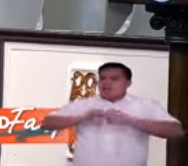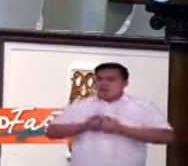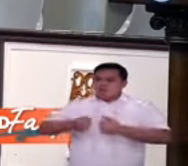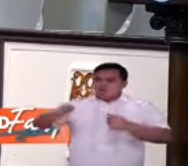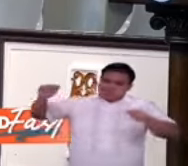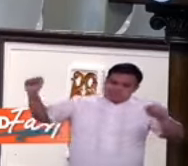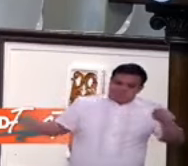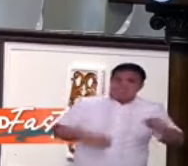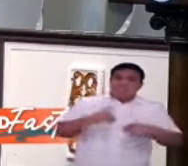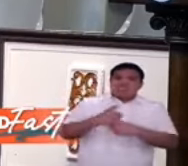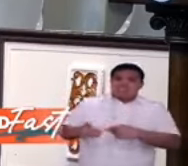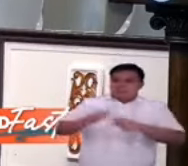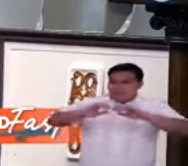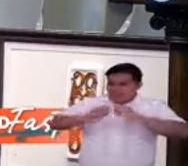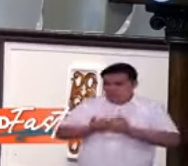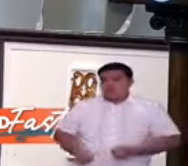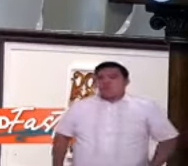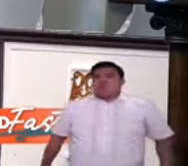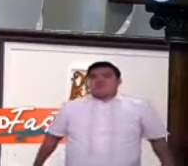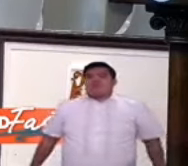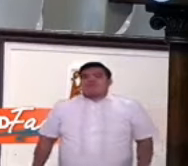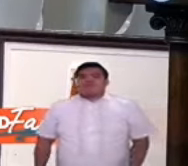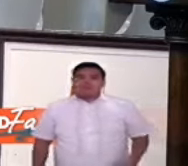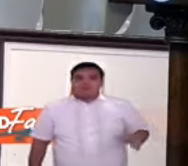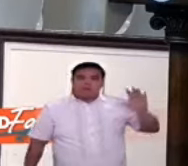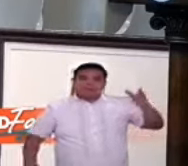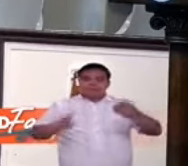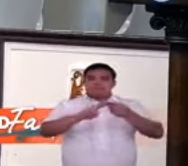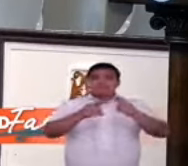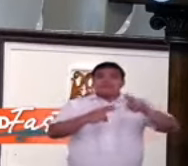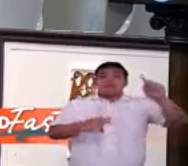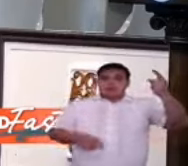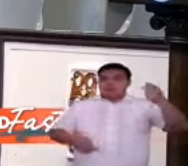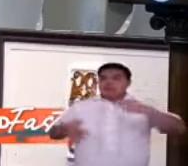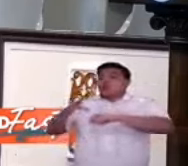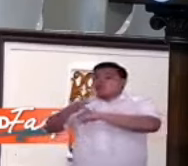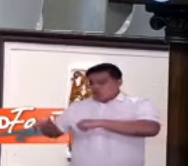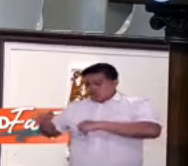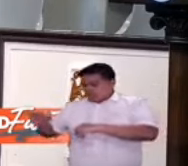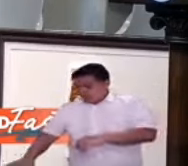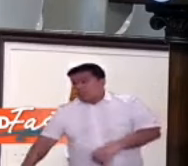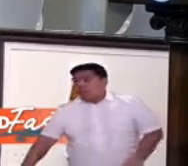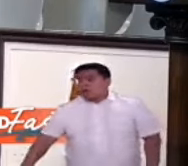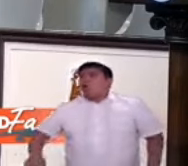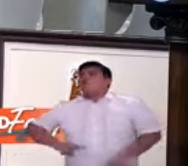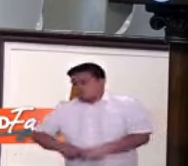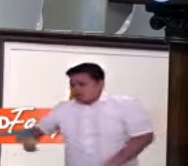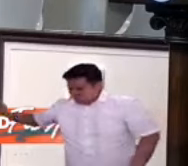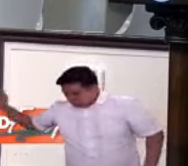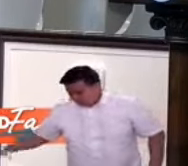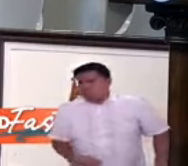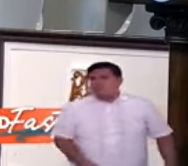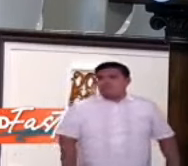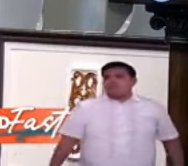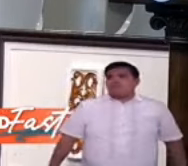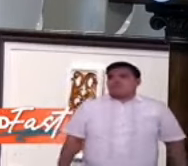chastise when you discipline? Kinabunalan nimo ba? Number one, you start early. Mata pa, bunalan